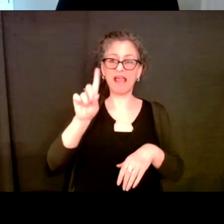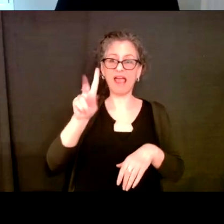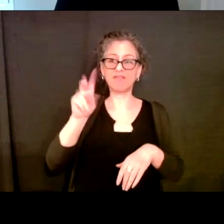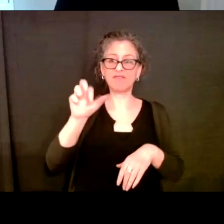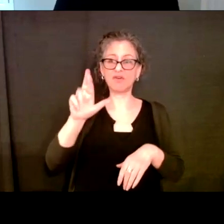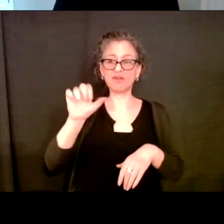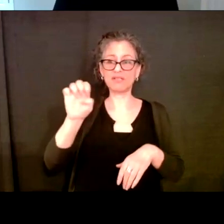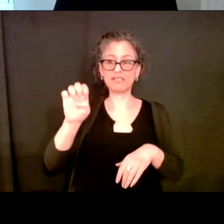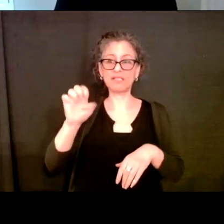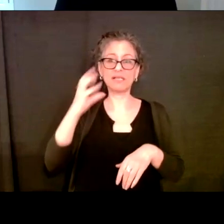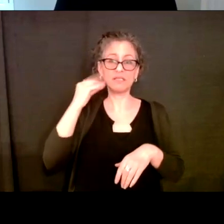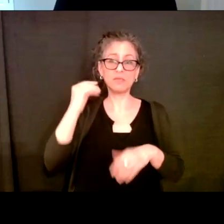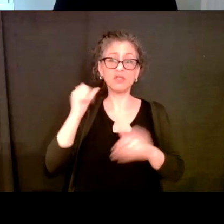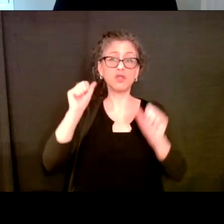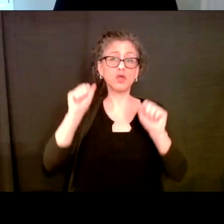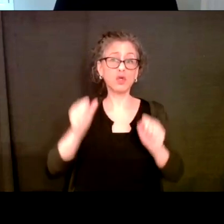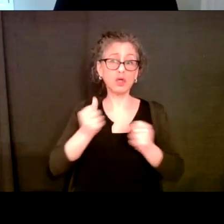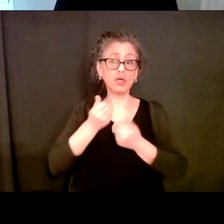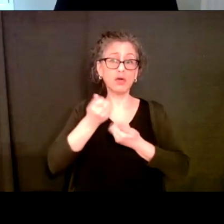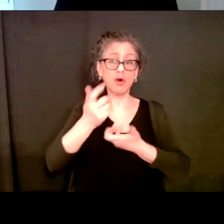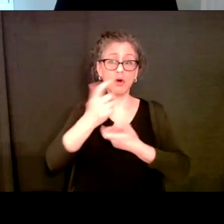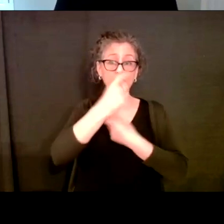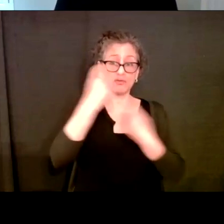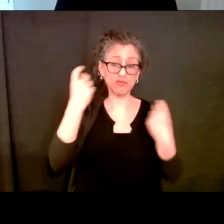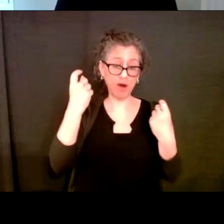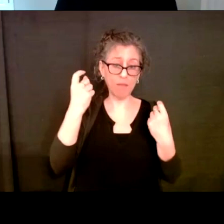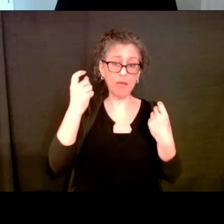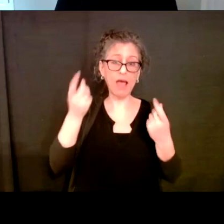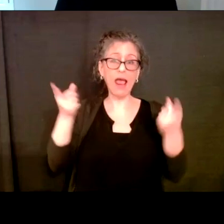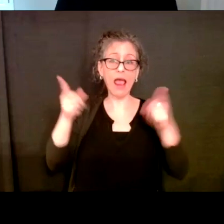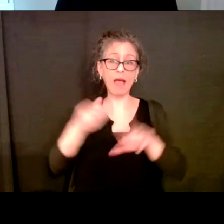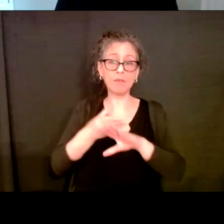that are potentially traumatic and that occur before the